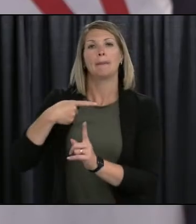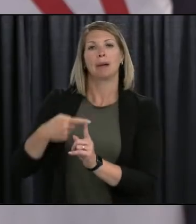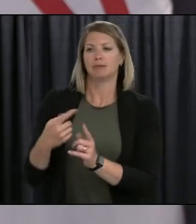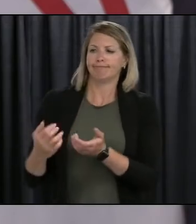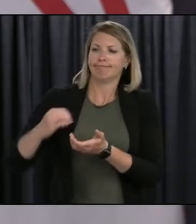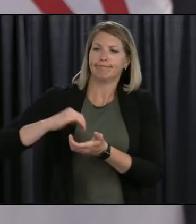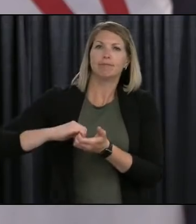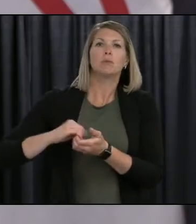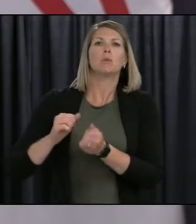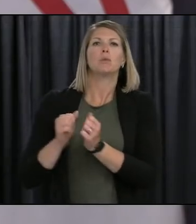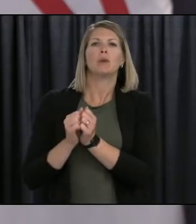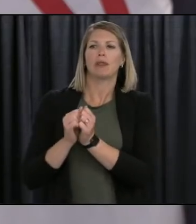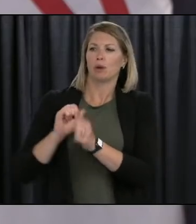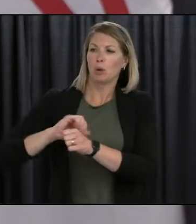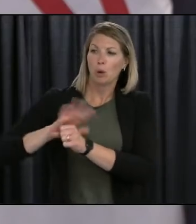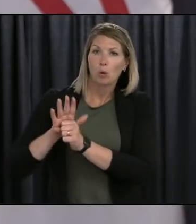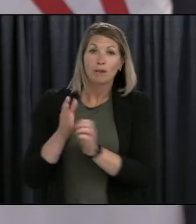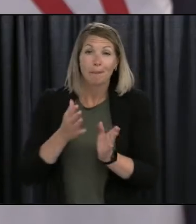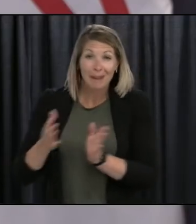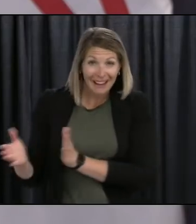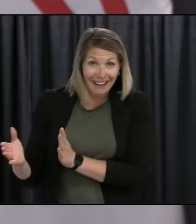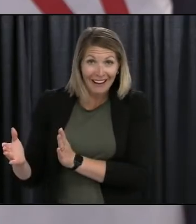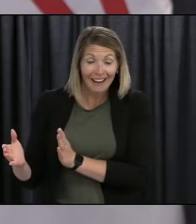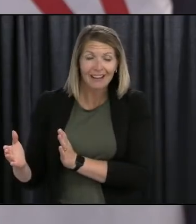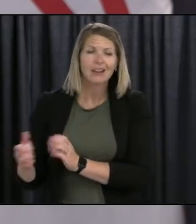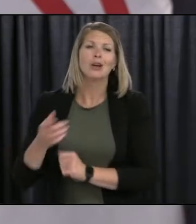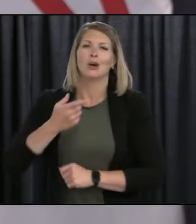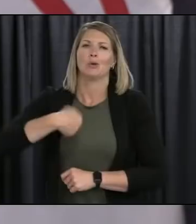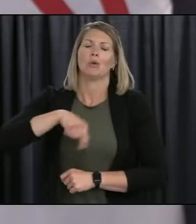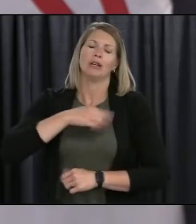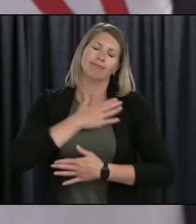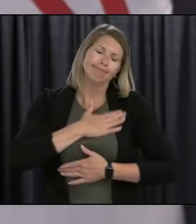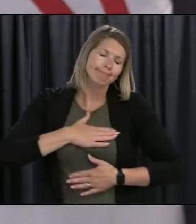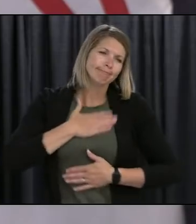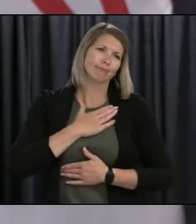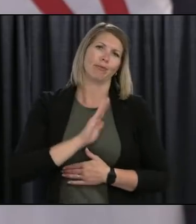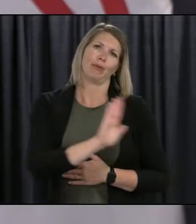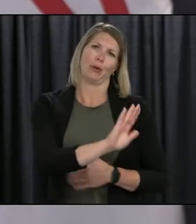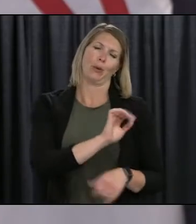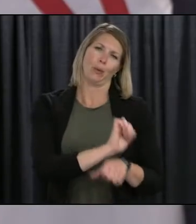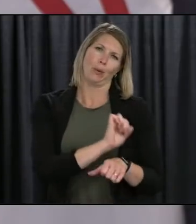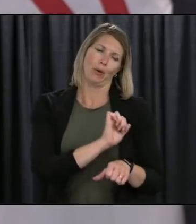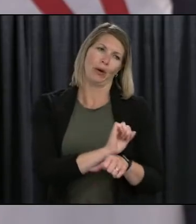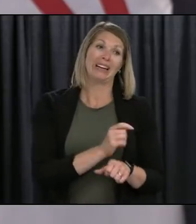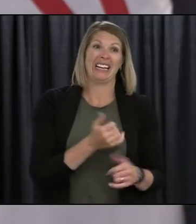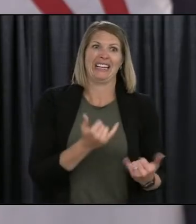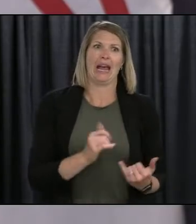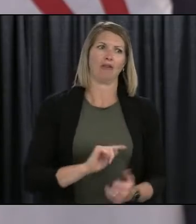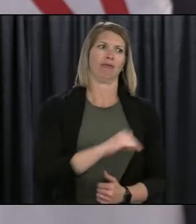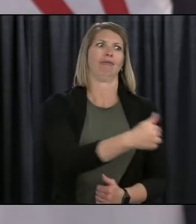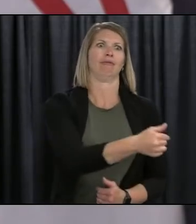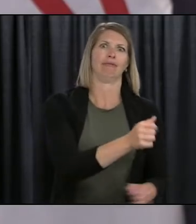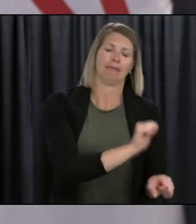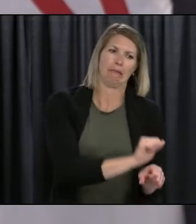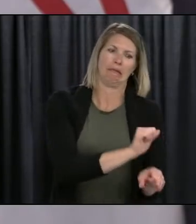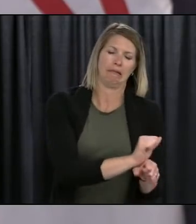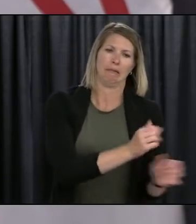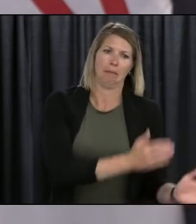appreciate the work that they did in all of this, in the potential of preparing for what could be a second